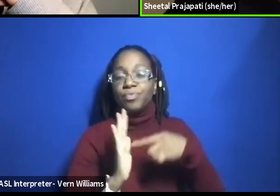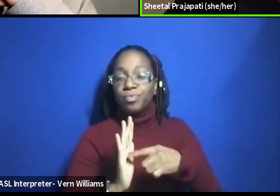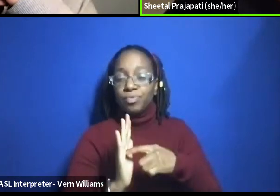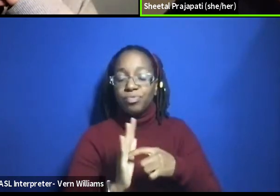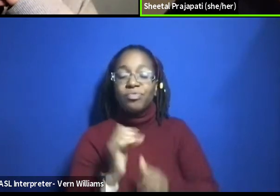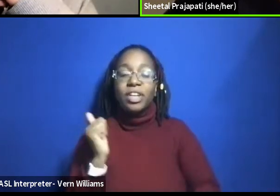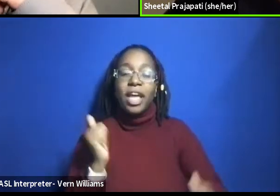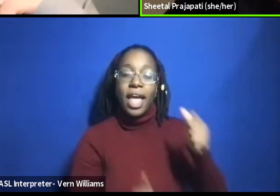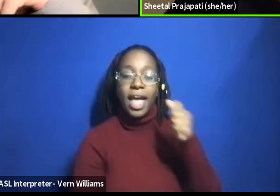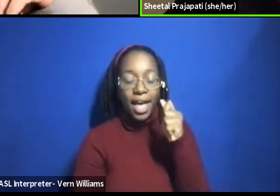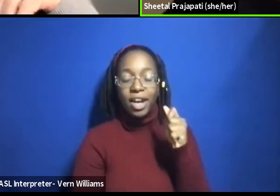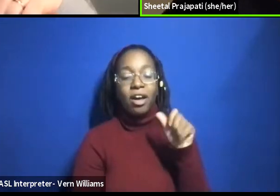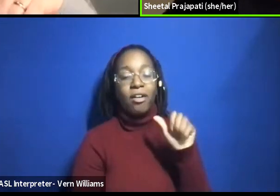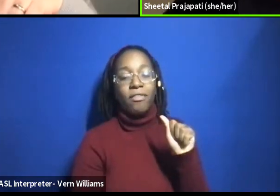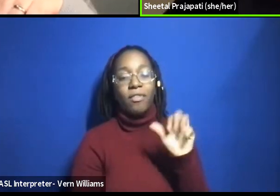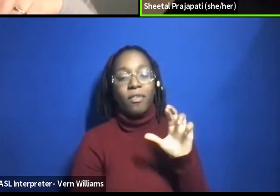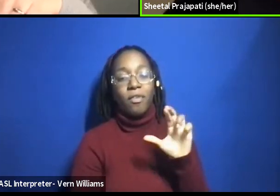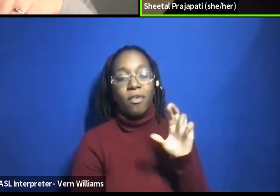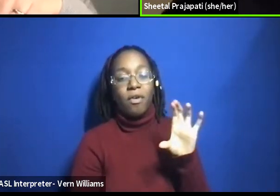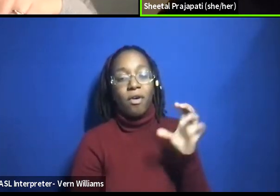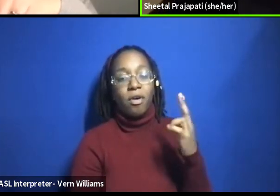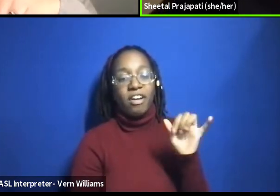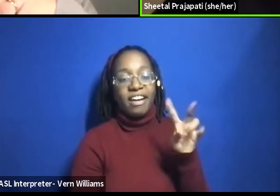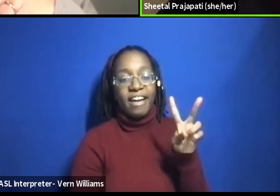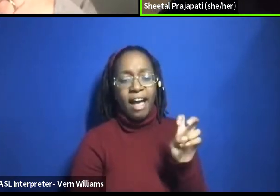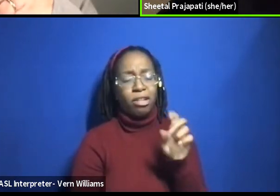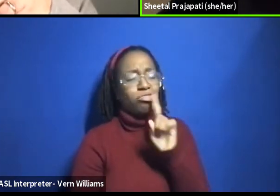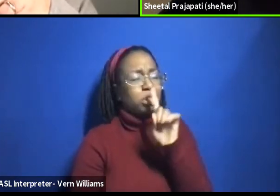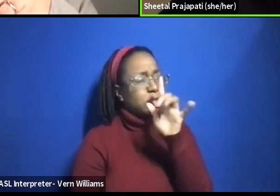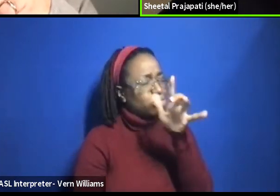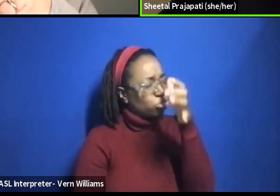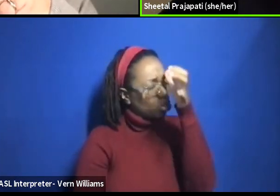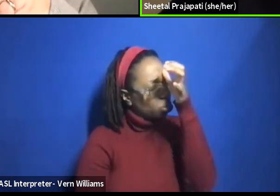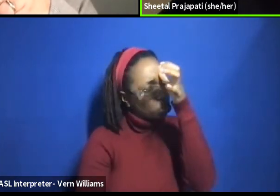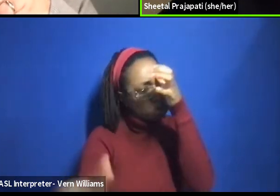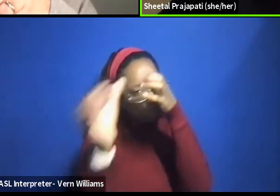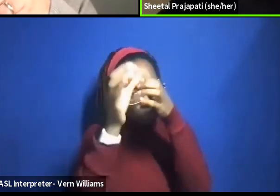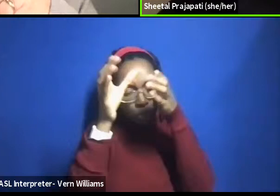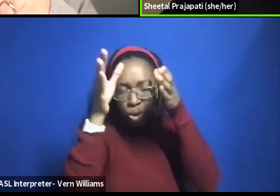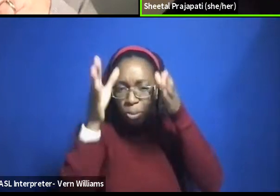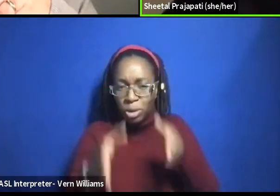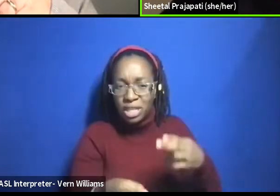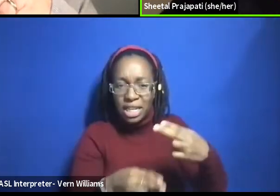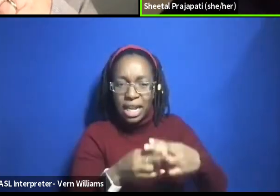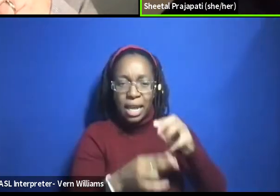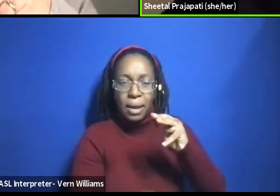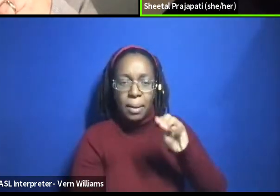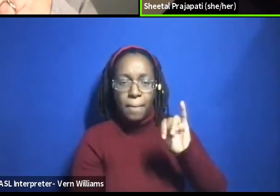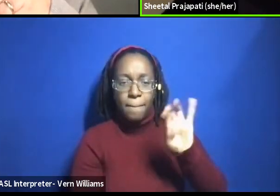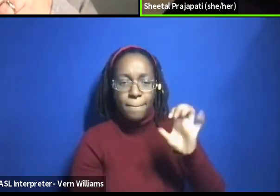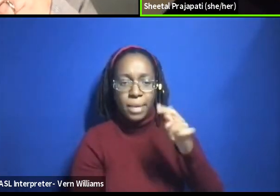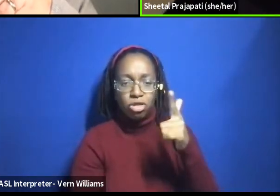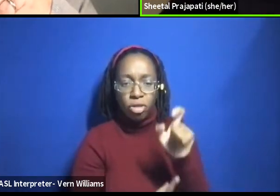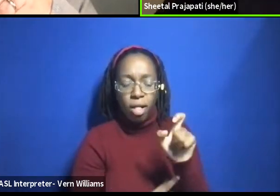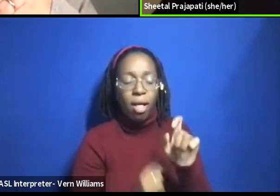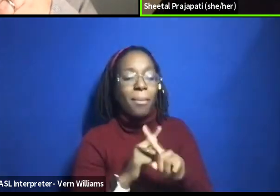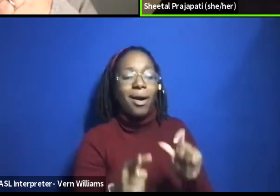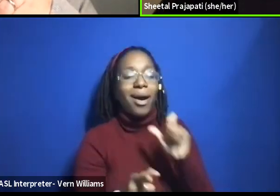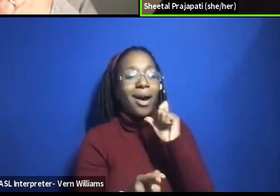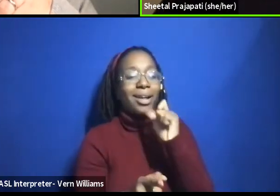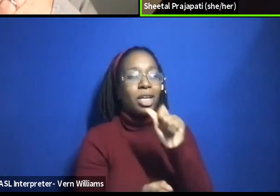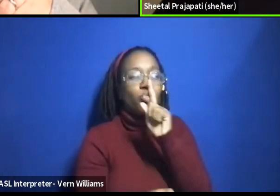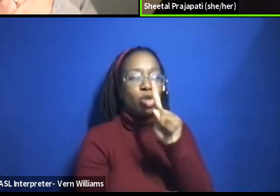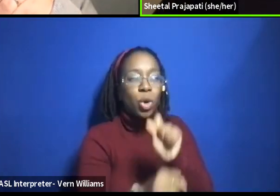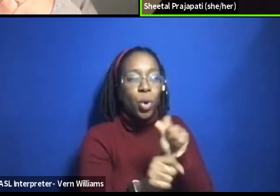the head of our archives, this brilliant woman, Michelle, I didn't really have a lot of chance to work with her, but I did get to know her. And by the time we